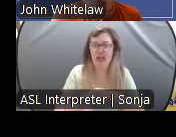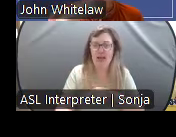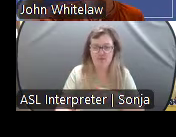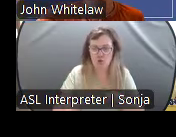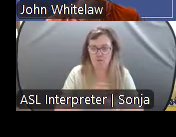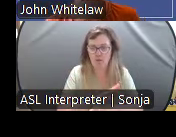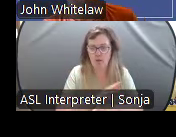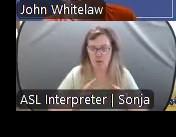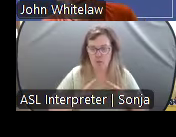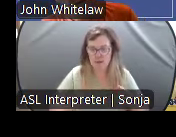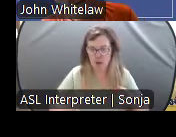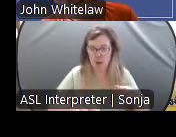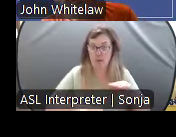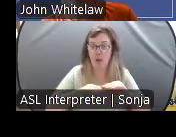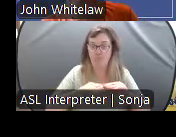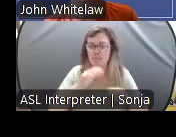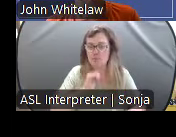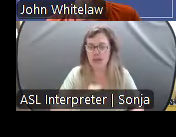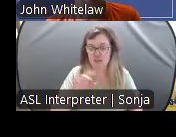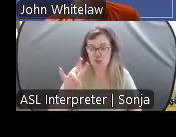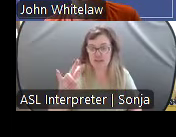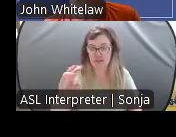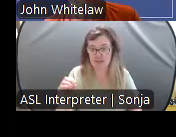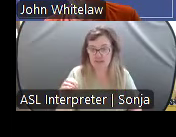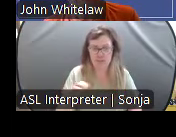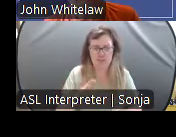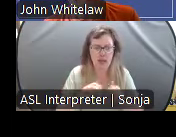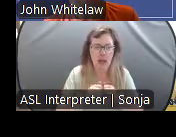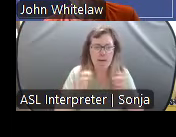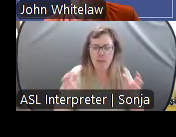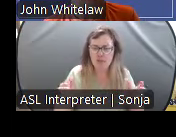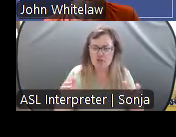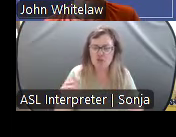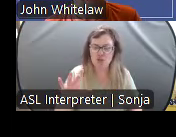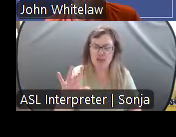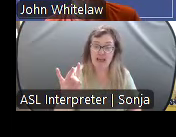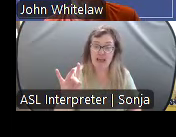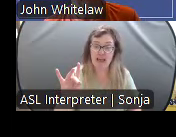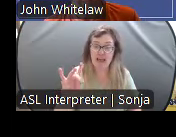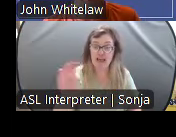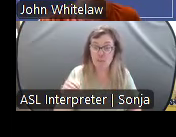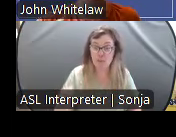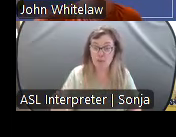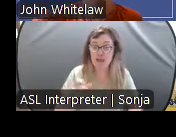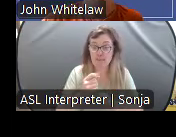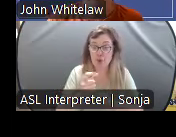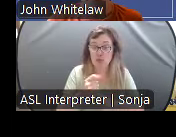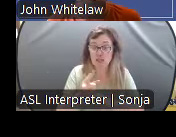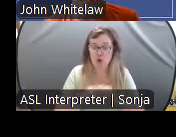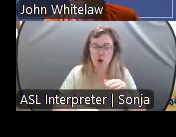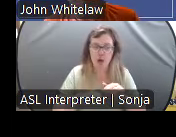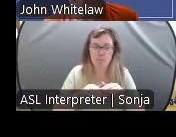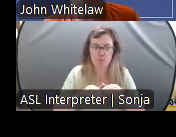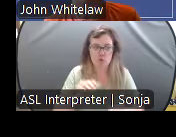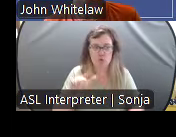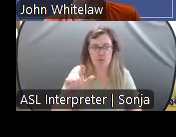retirement up to age 70. How much do you get? It's about 8% a year up to 24%, assuming FRA is